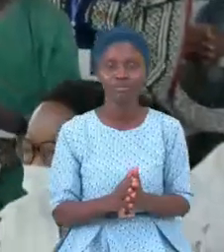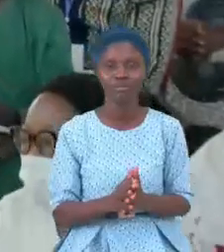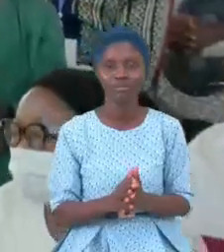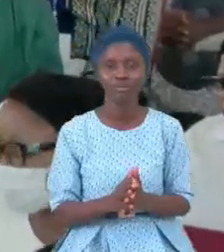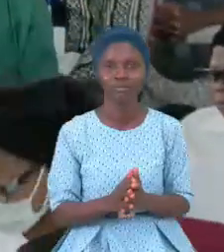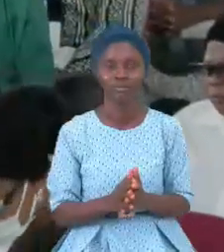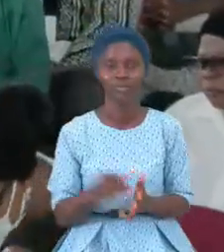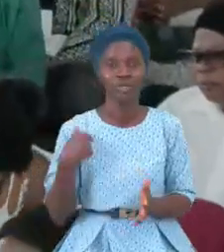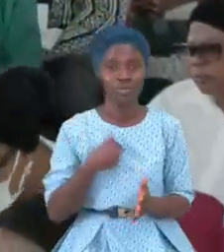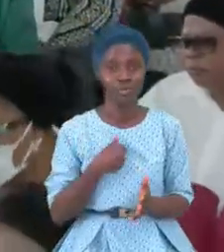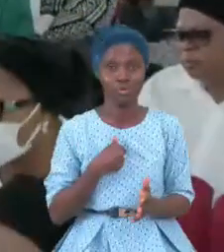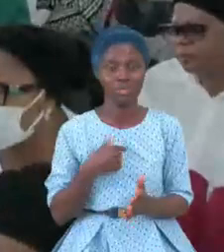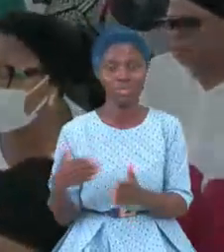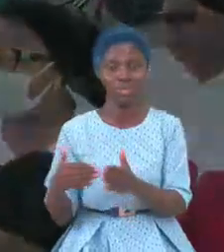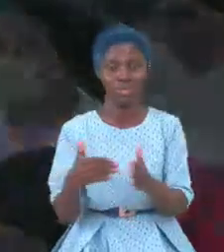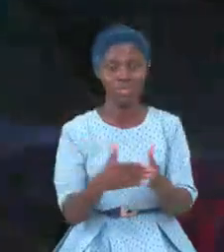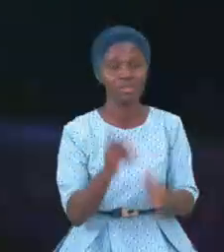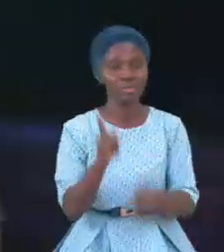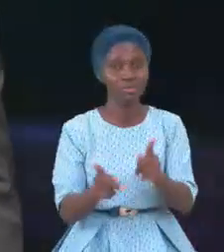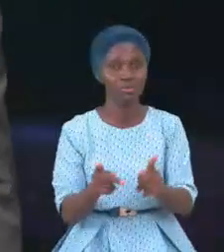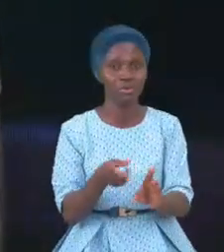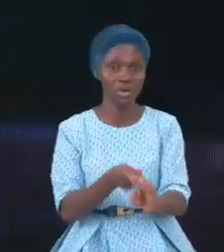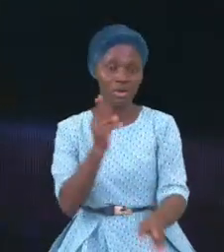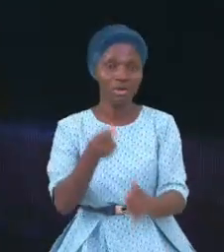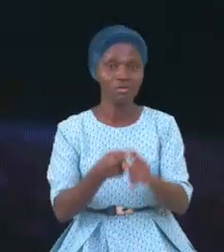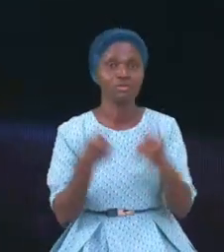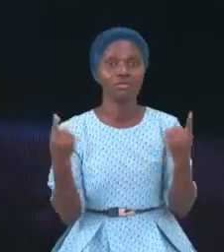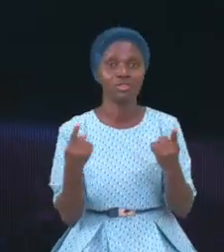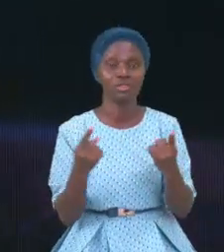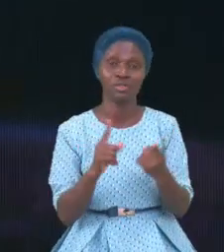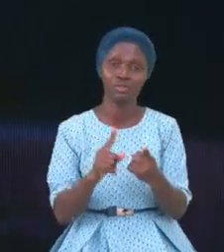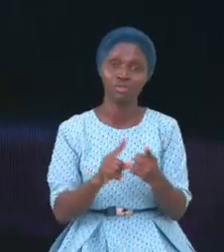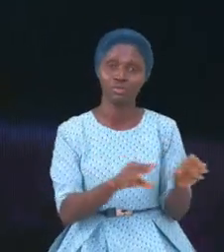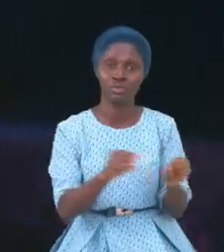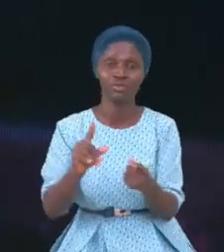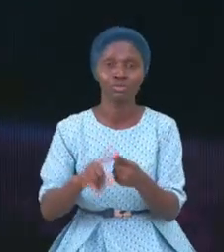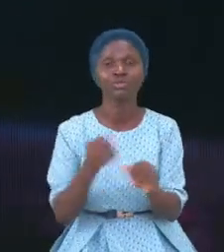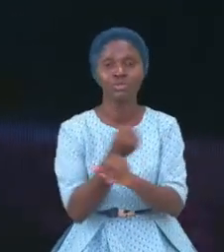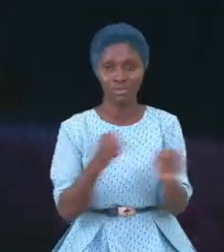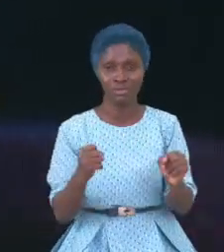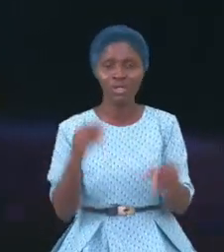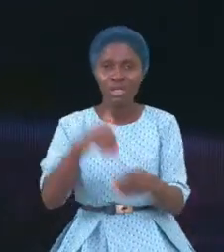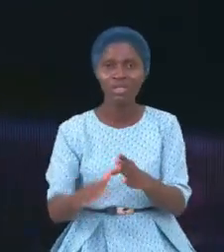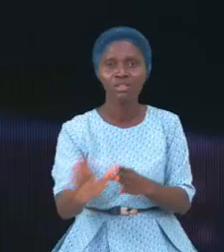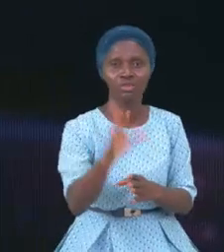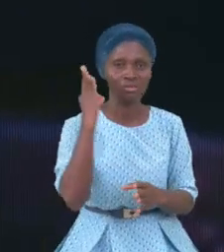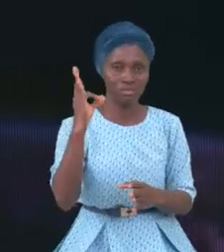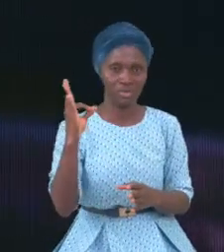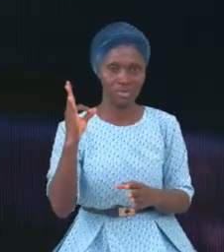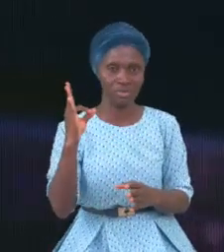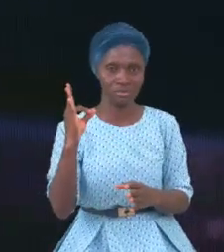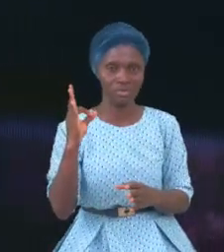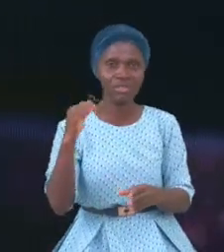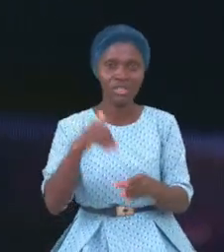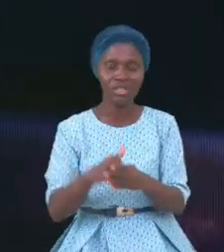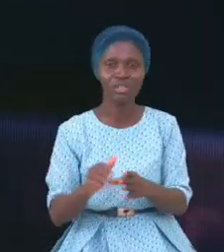sin to salvation. In your preaching, in your ministering, in your exhortation, in everything you do,